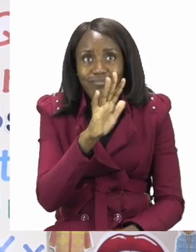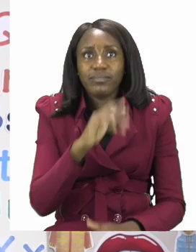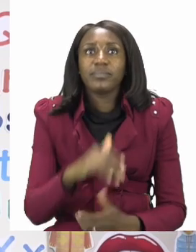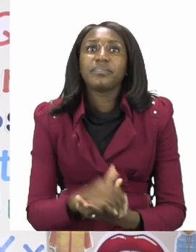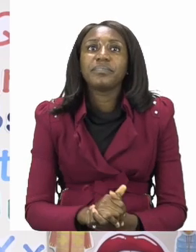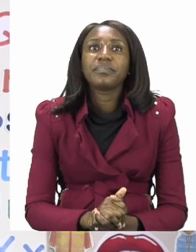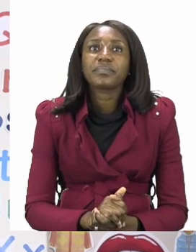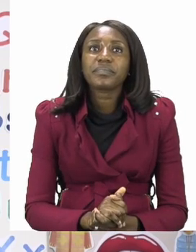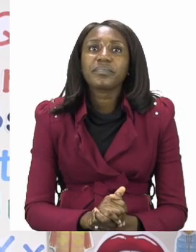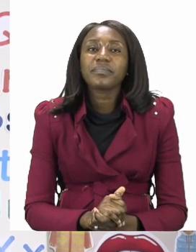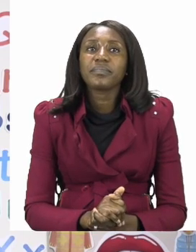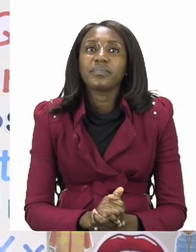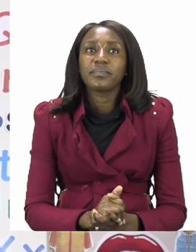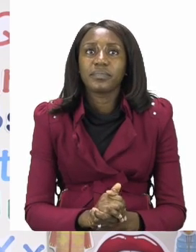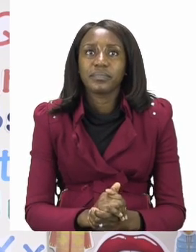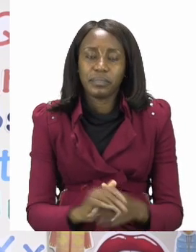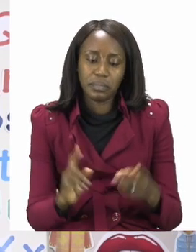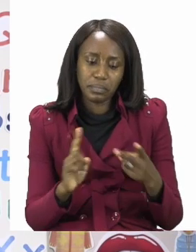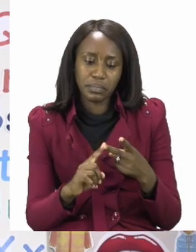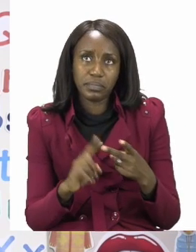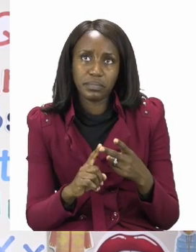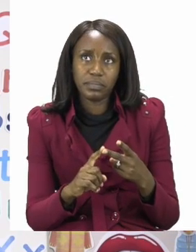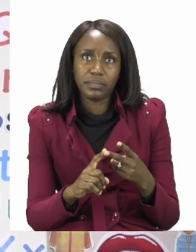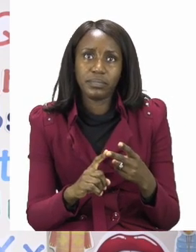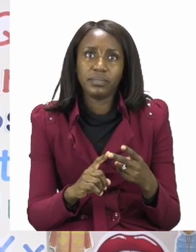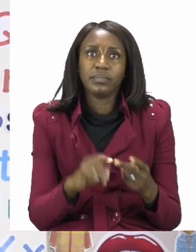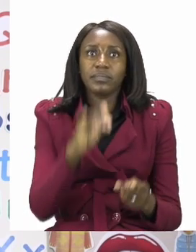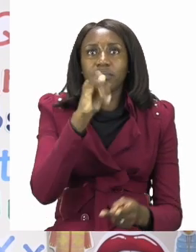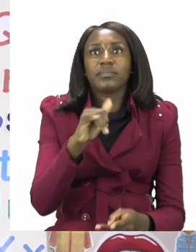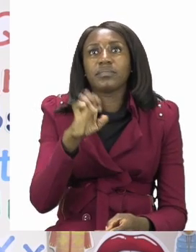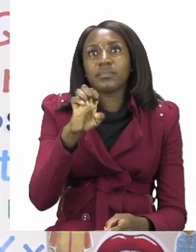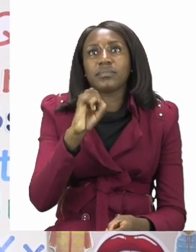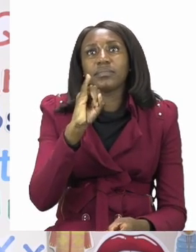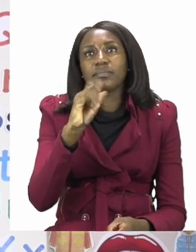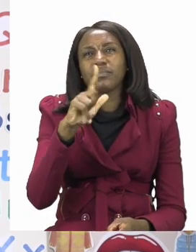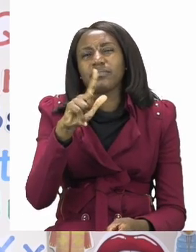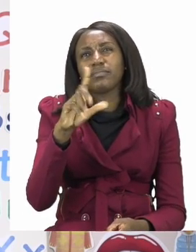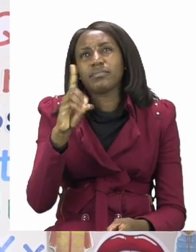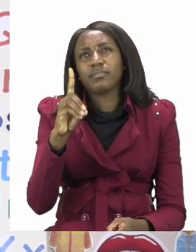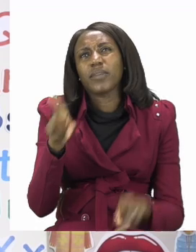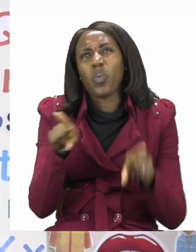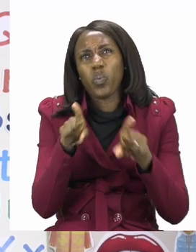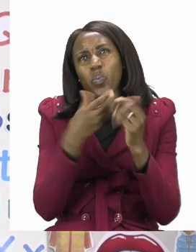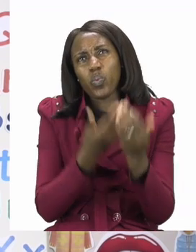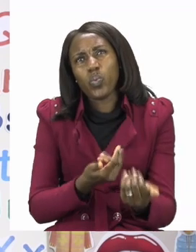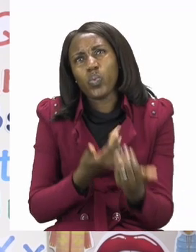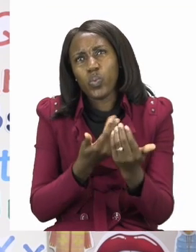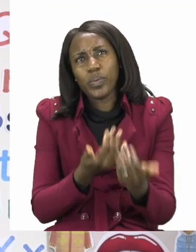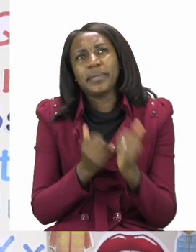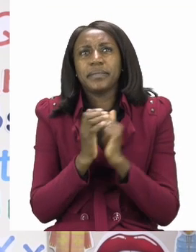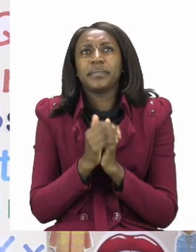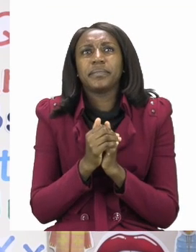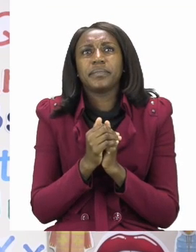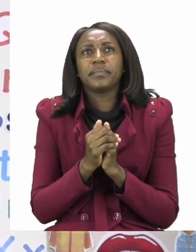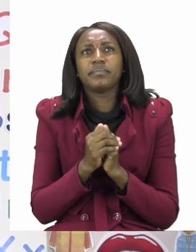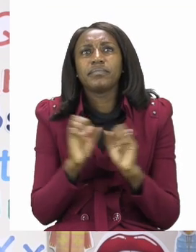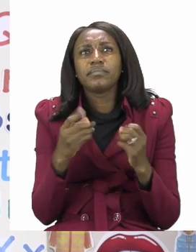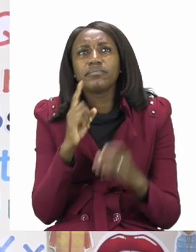sign. Then let's go to the yield sign. Now the yield signs